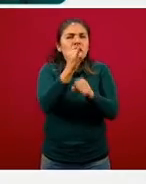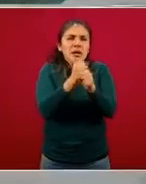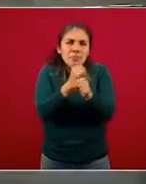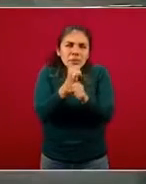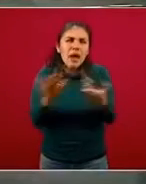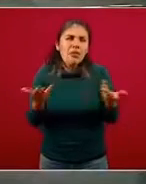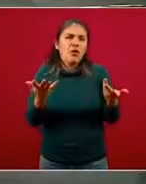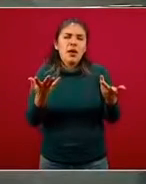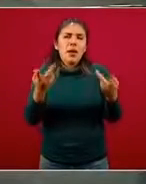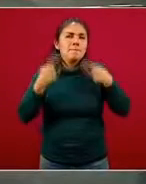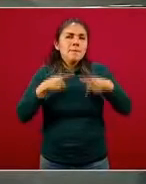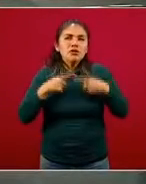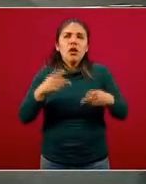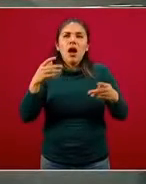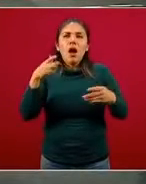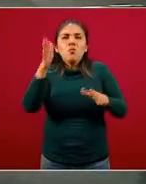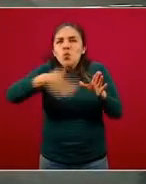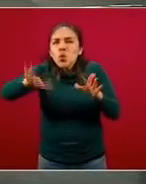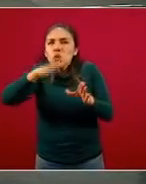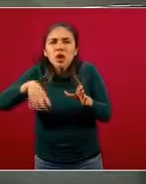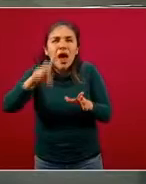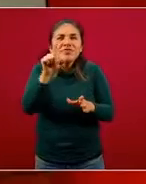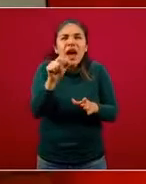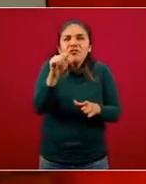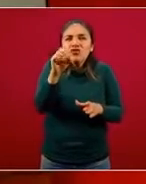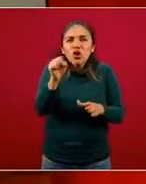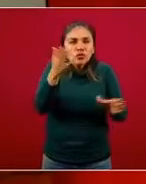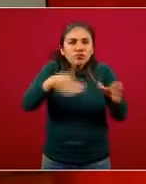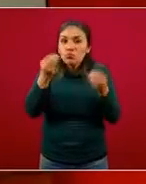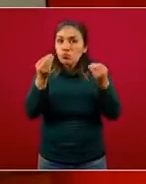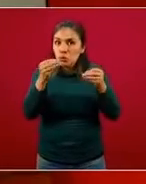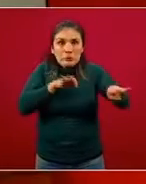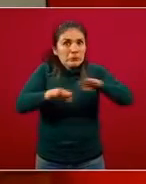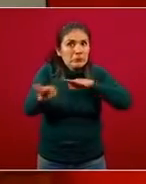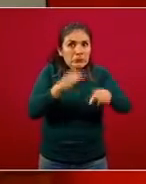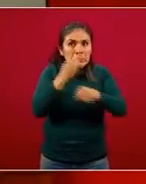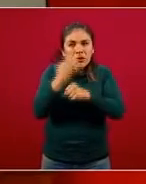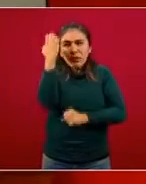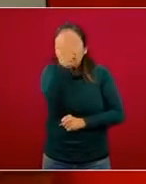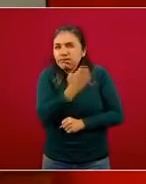permanently, in their most updated version at this portal.